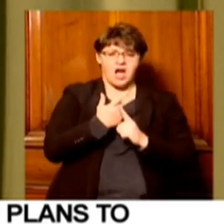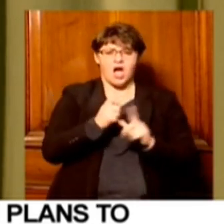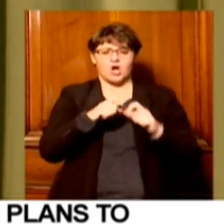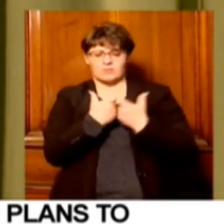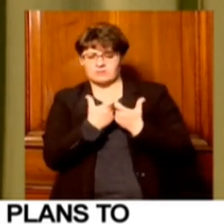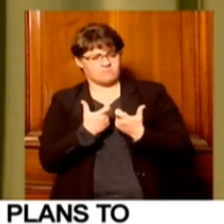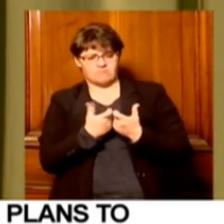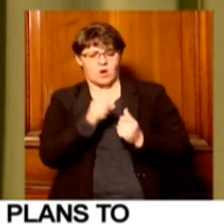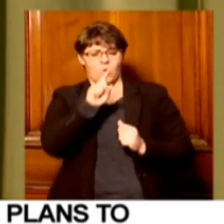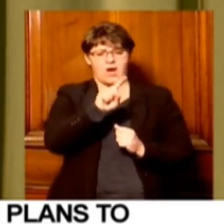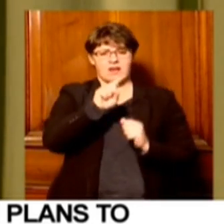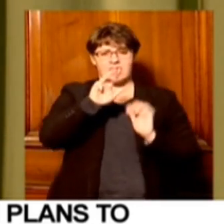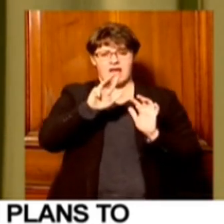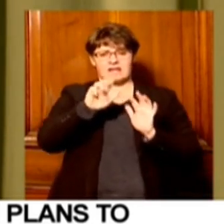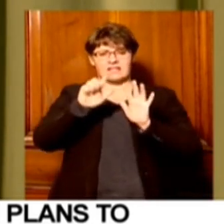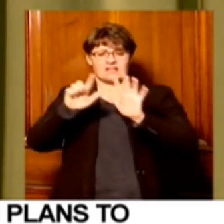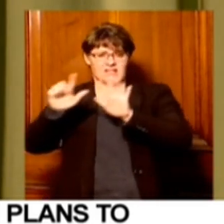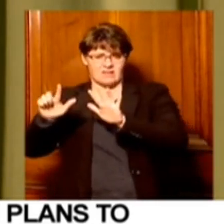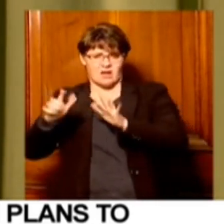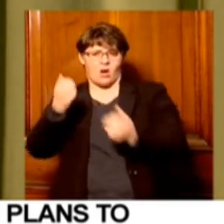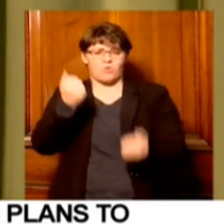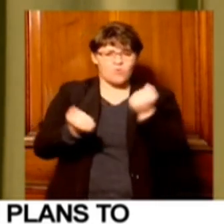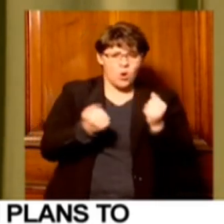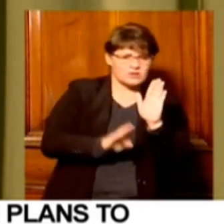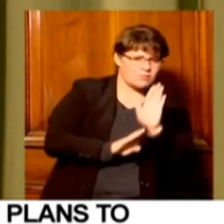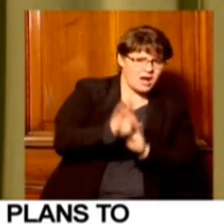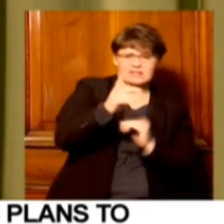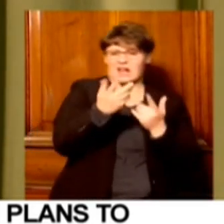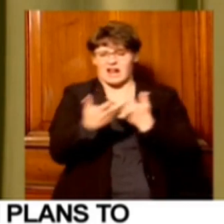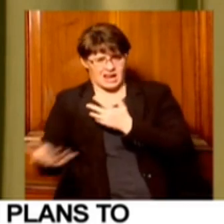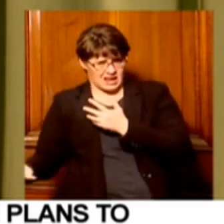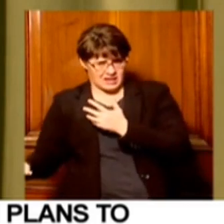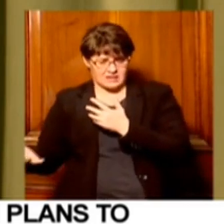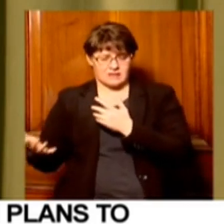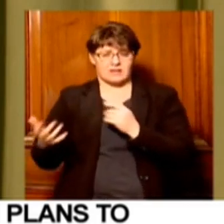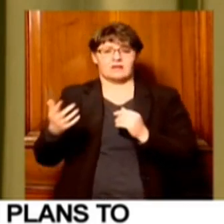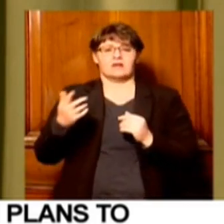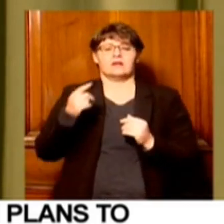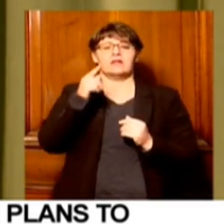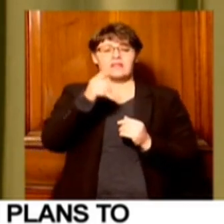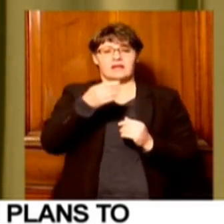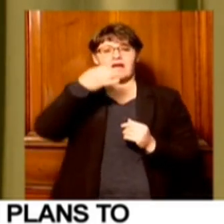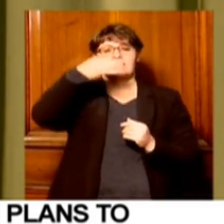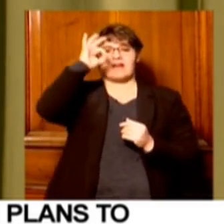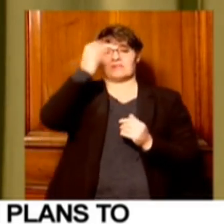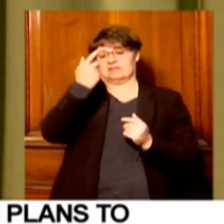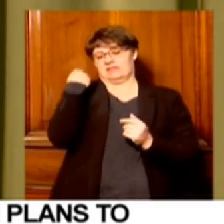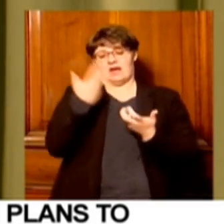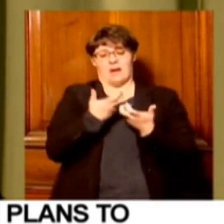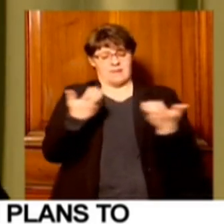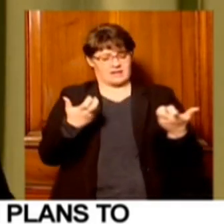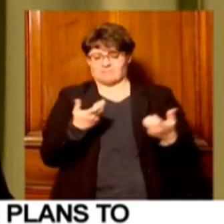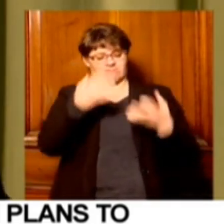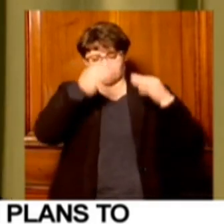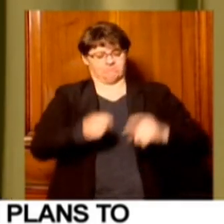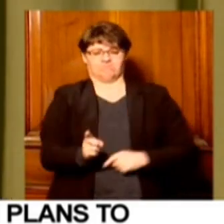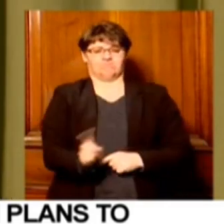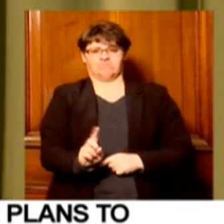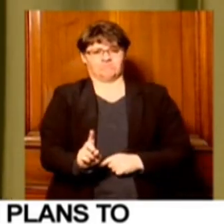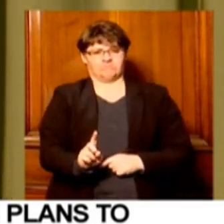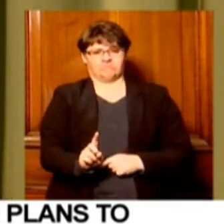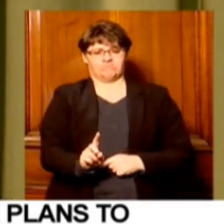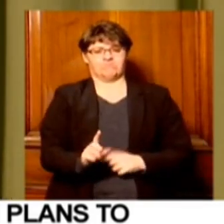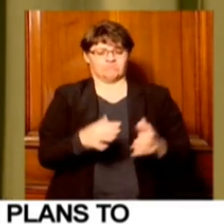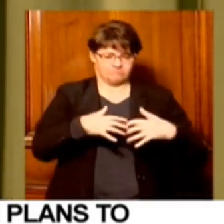early 77, there were bus boycotts and all of that. And with it, the government of apartheid decided to